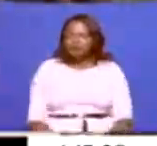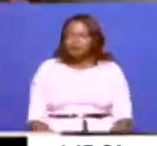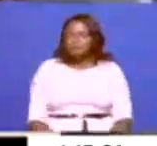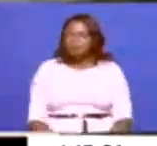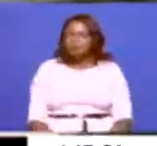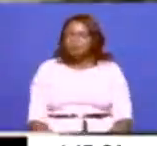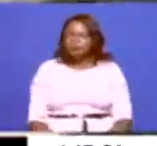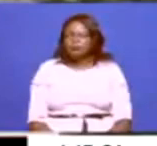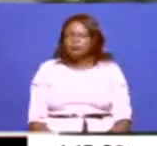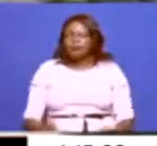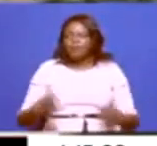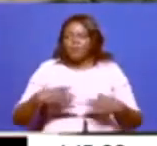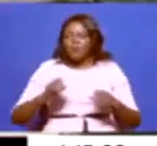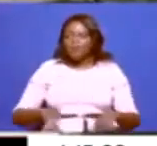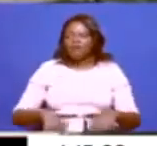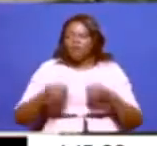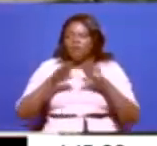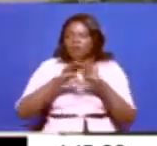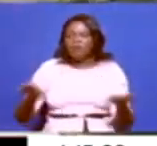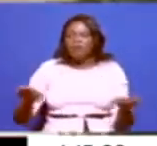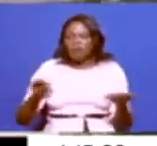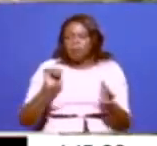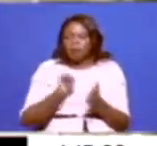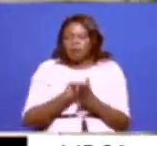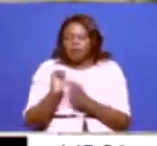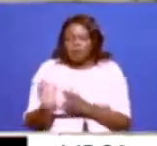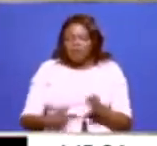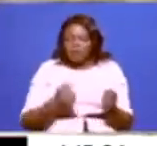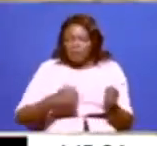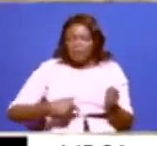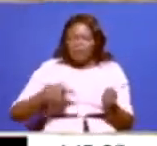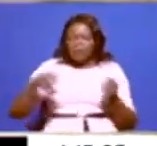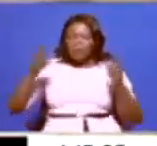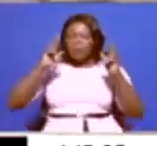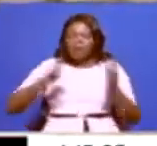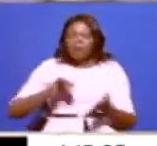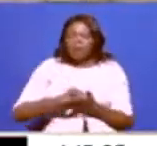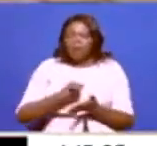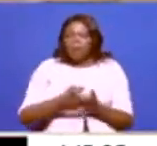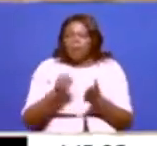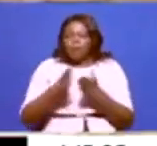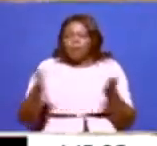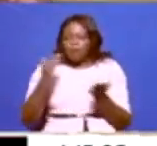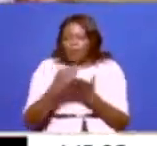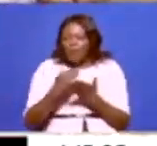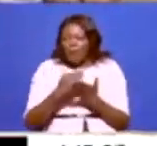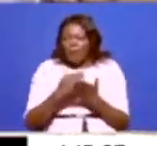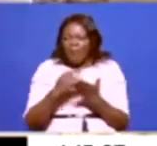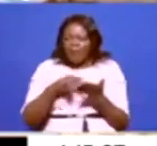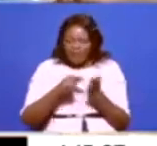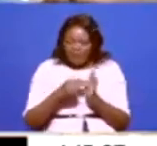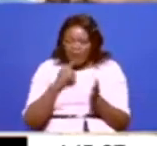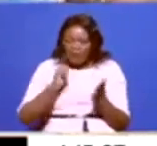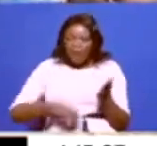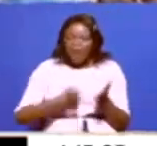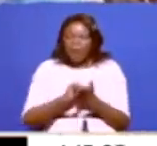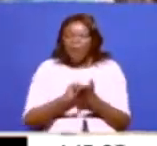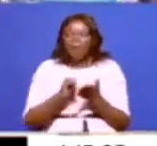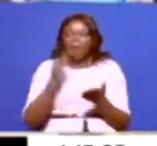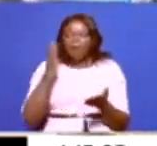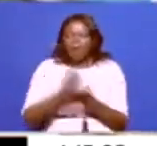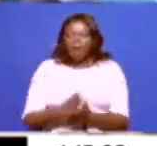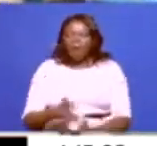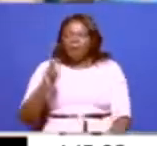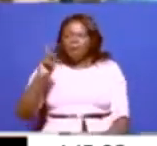Squatters living on land earmarked for the proposed Malindi International Airport expansion project say despite the Kenya Airports